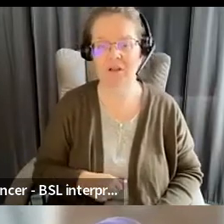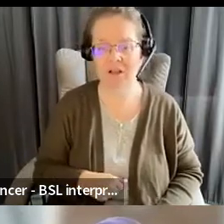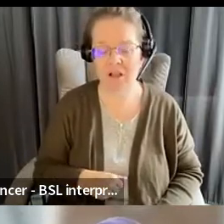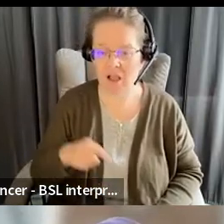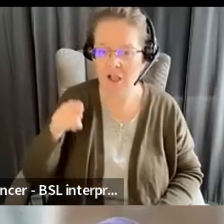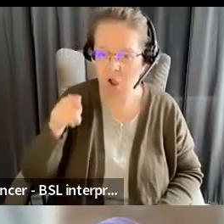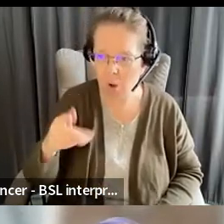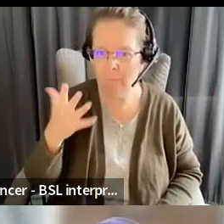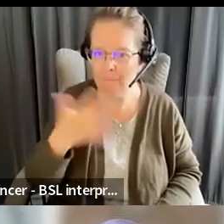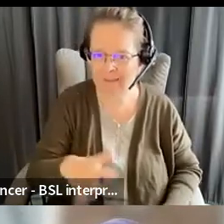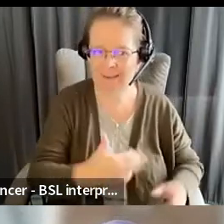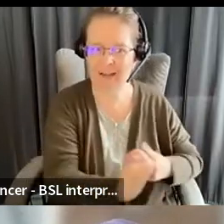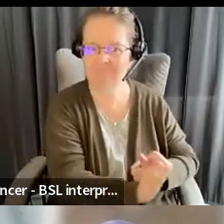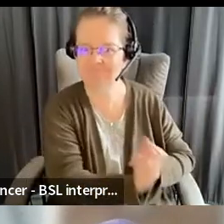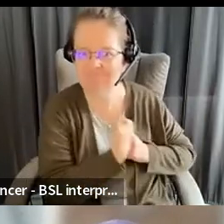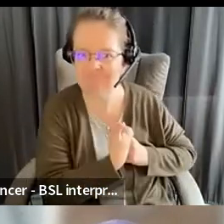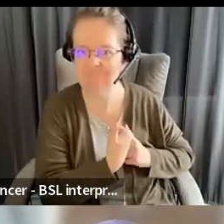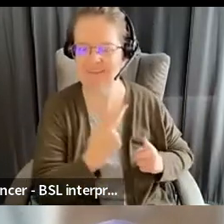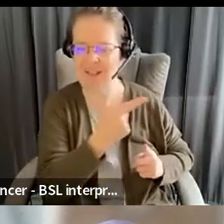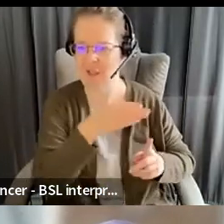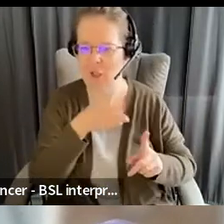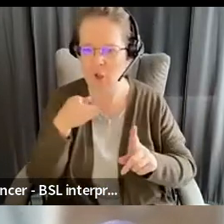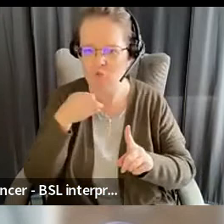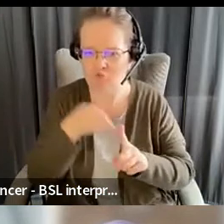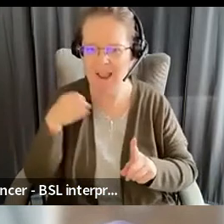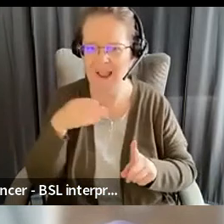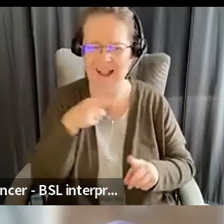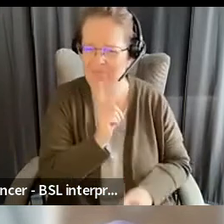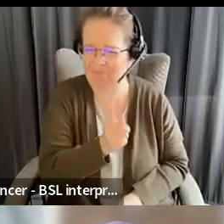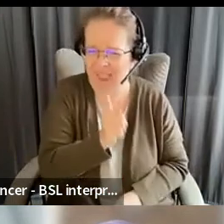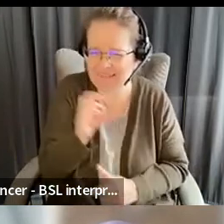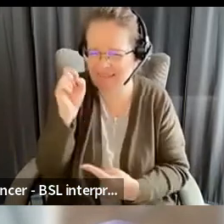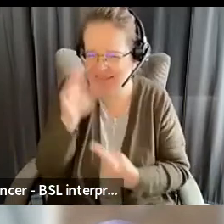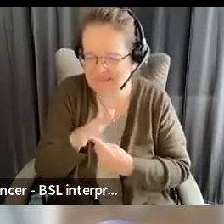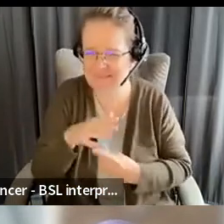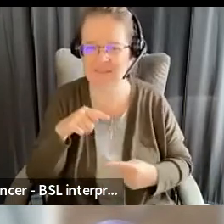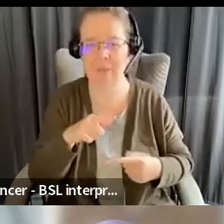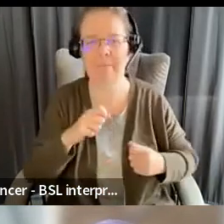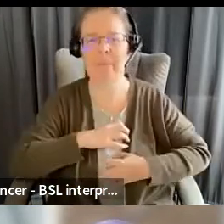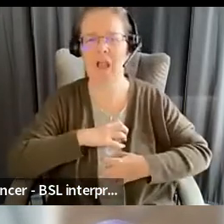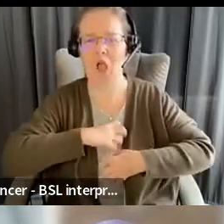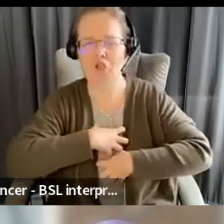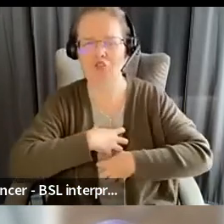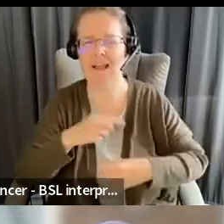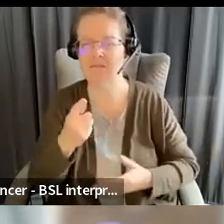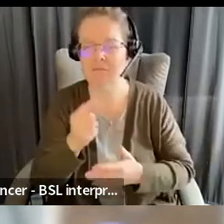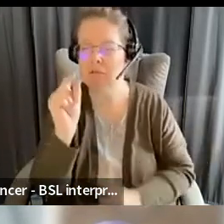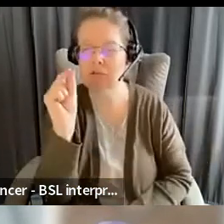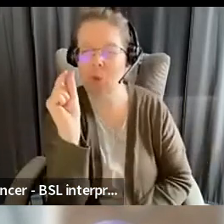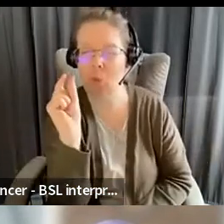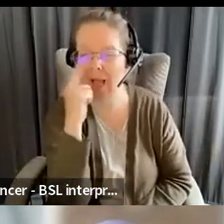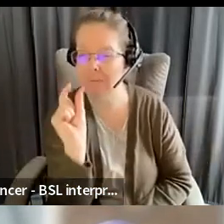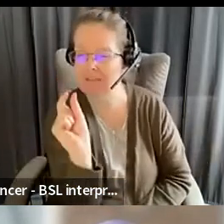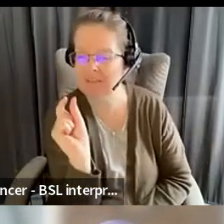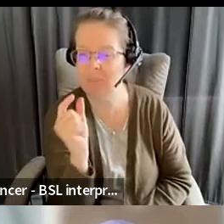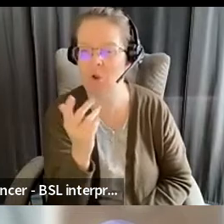you've been supported and your managers recognized it. And that's the thing. Often adjustments need to be quite minor, but